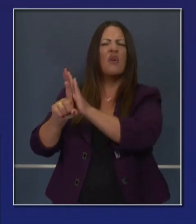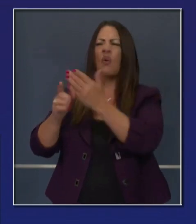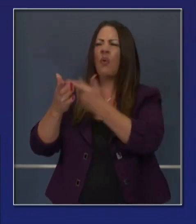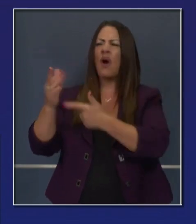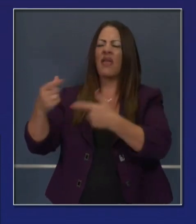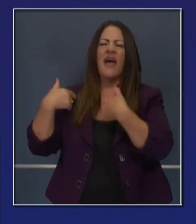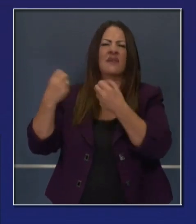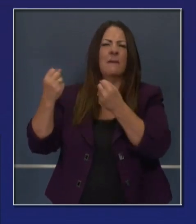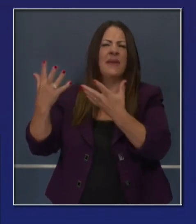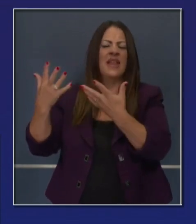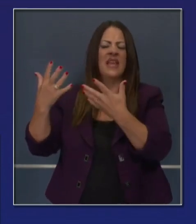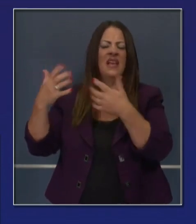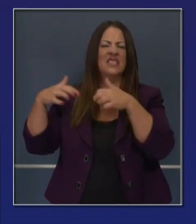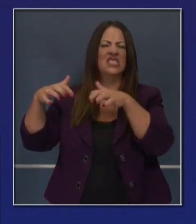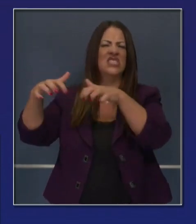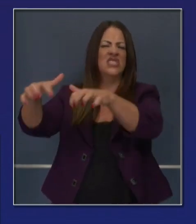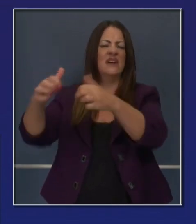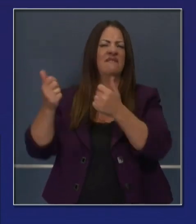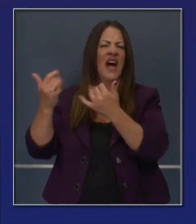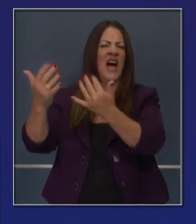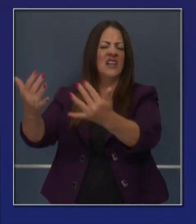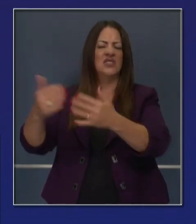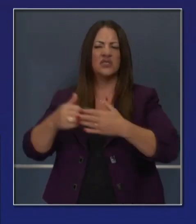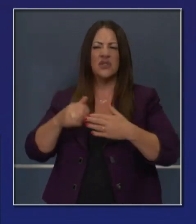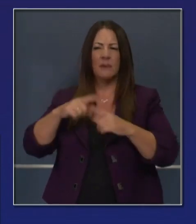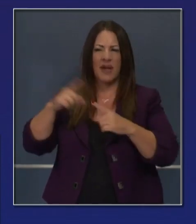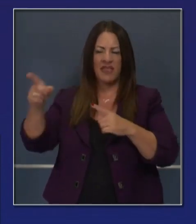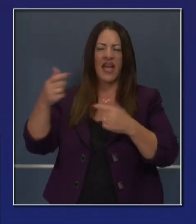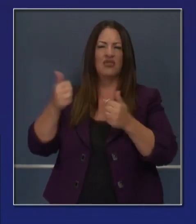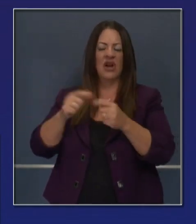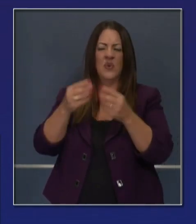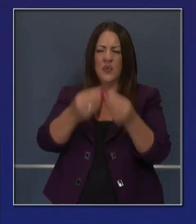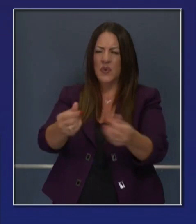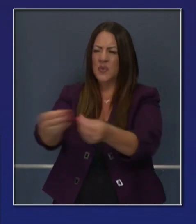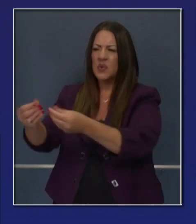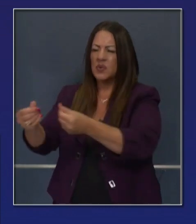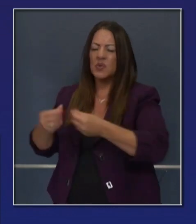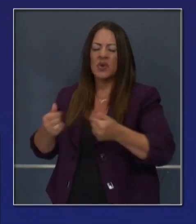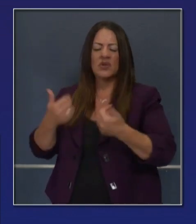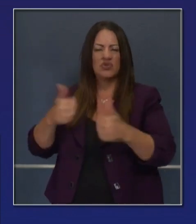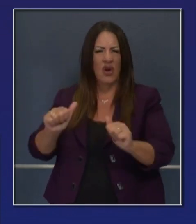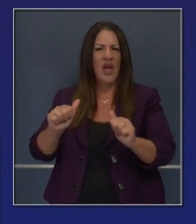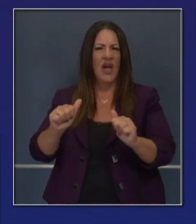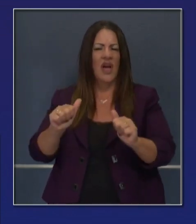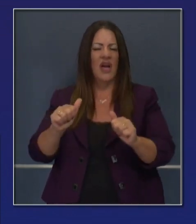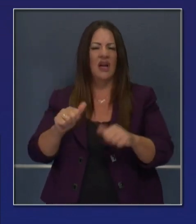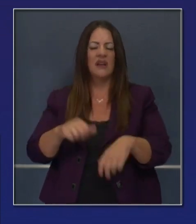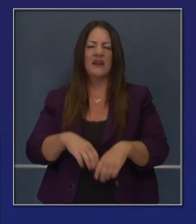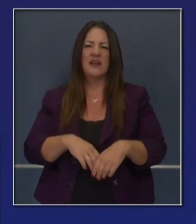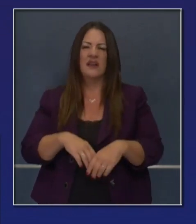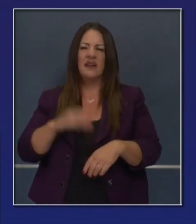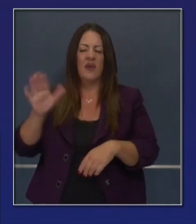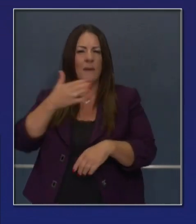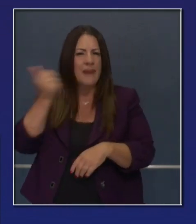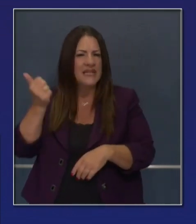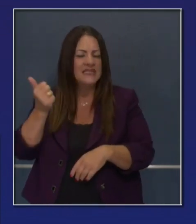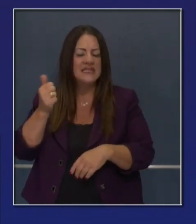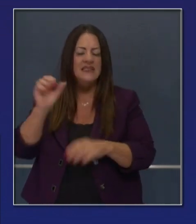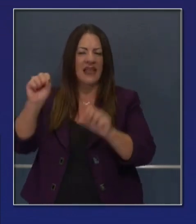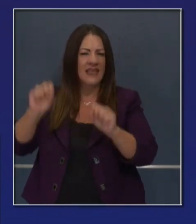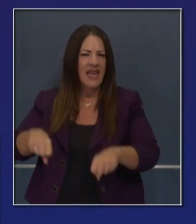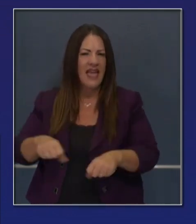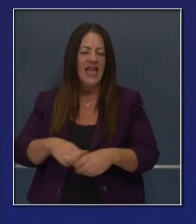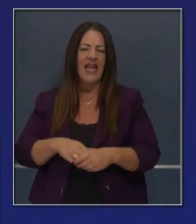vast majority of those. I'll highlight a few that we're struggling with. But again, unlike baseball, World Series being played,